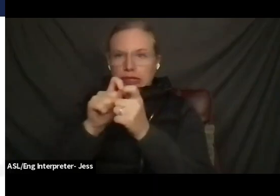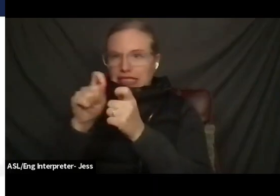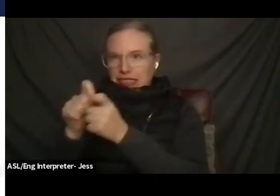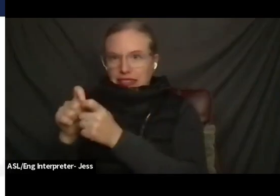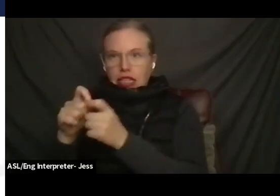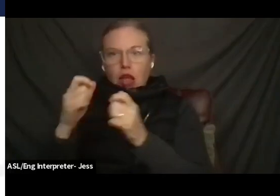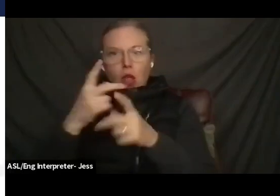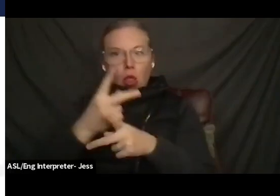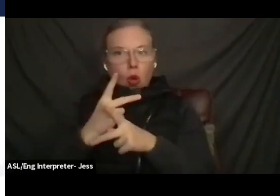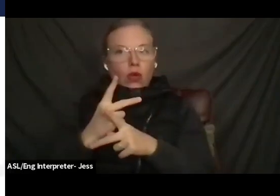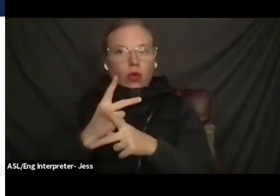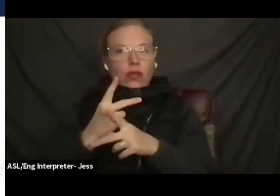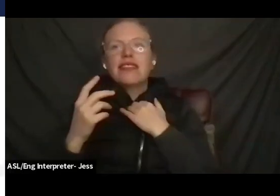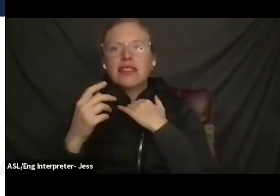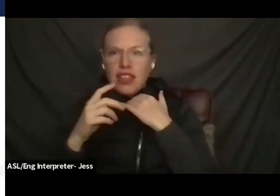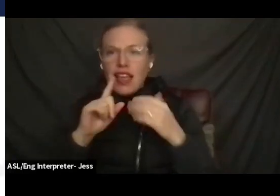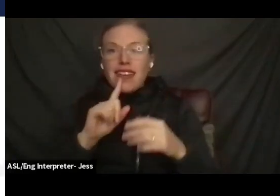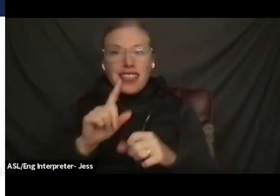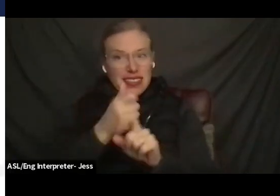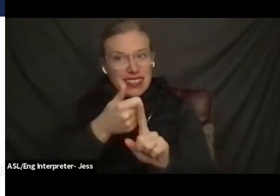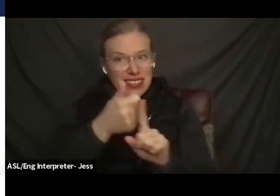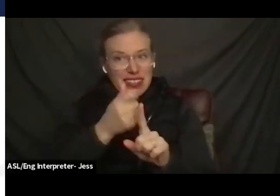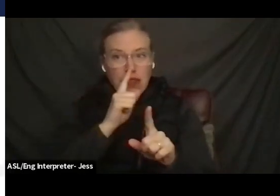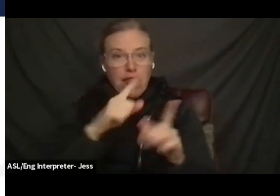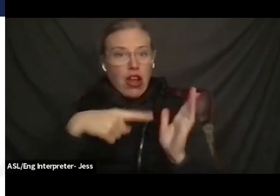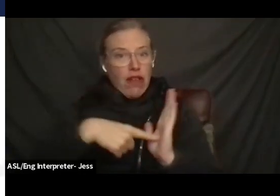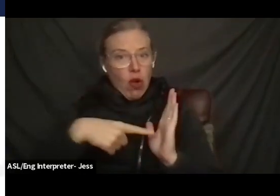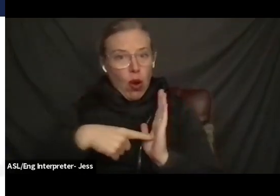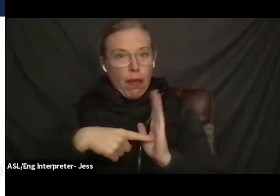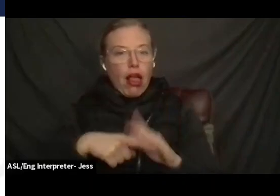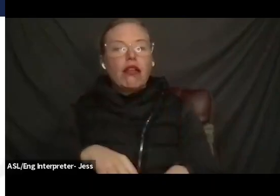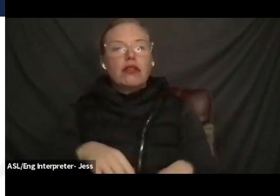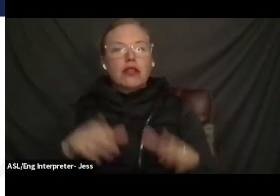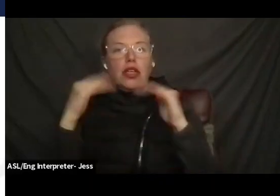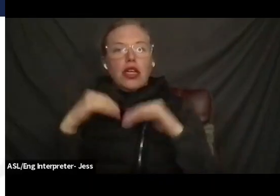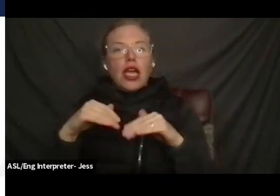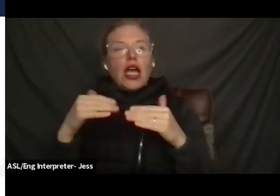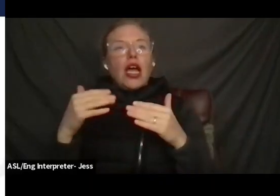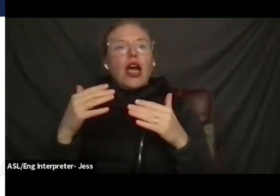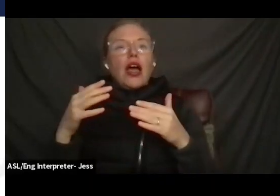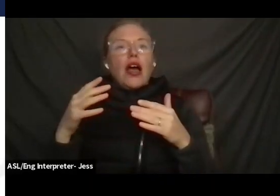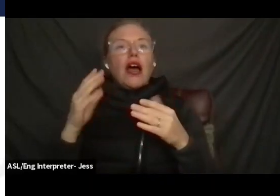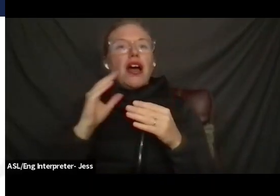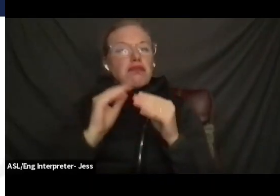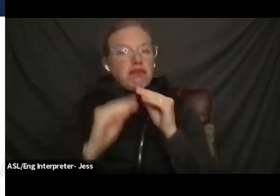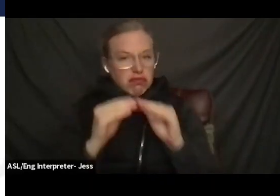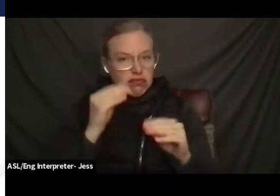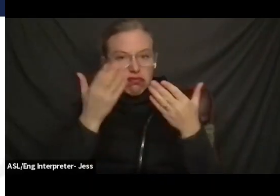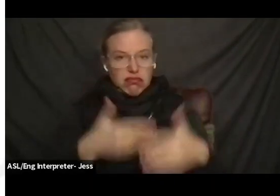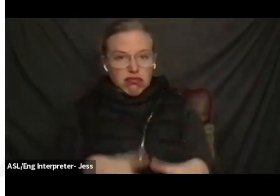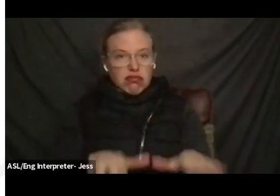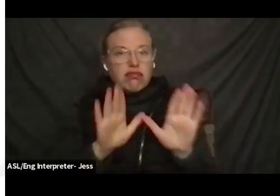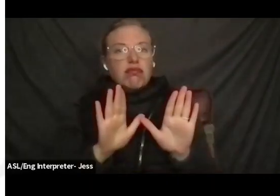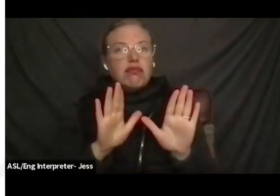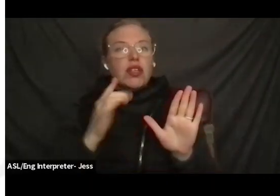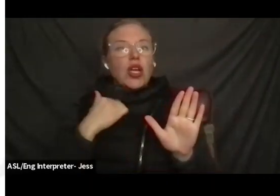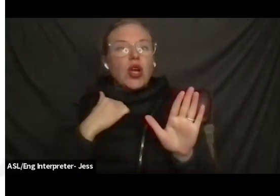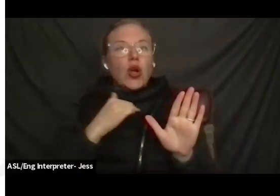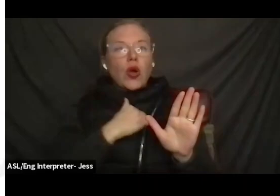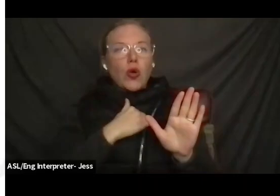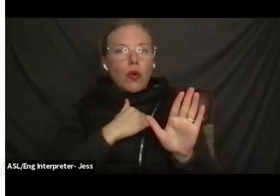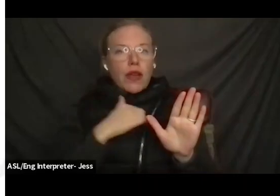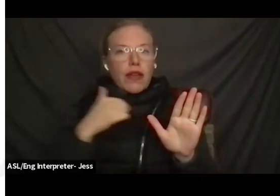So, I mean, they make it very affordable. And then completing repairs, we have